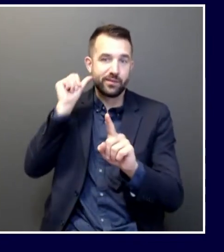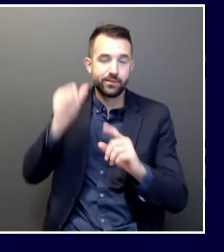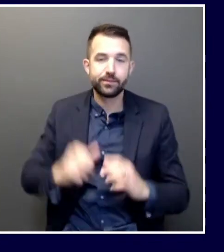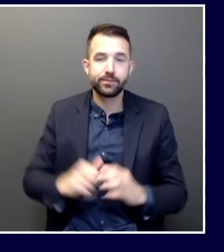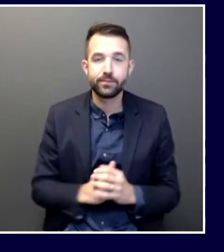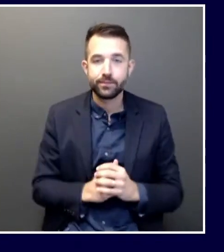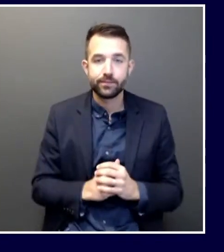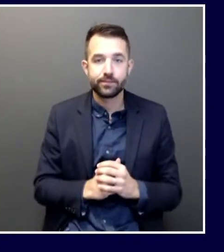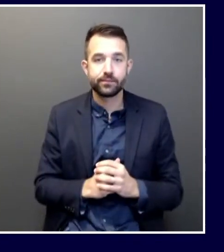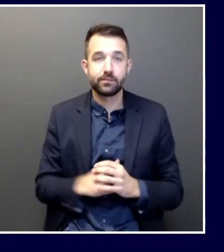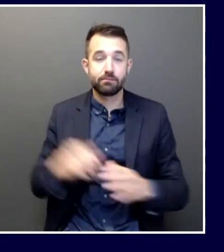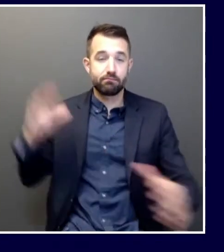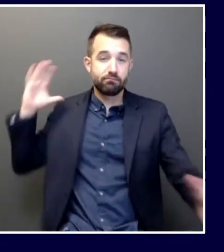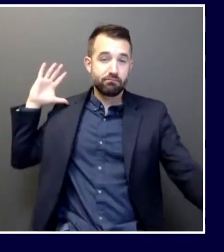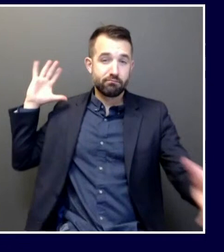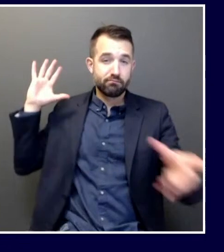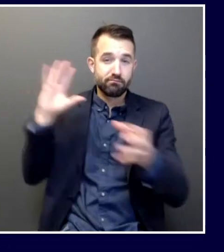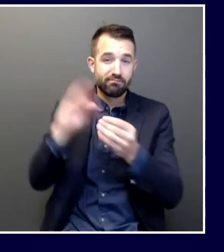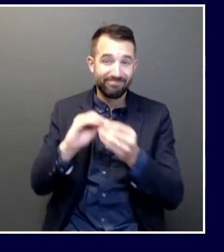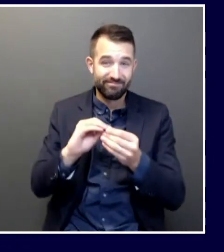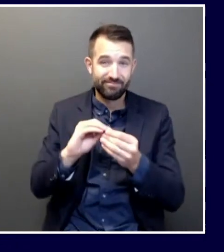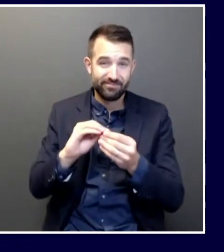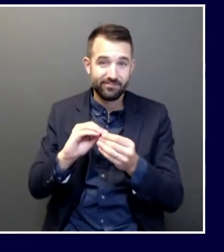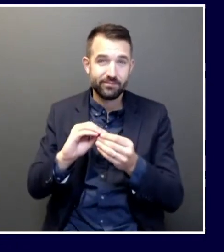the beginning of the pandemic,